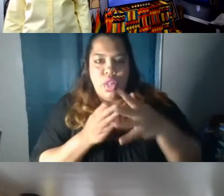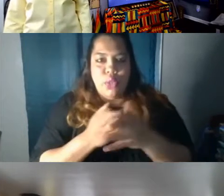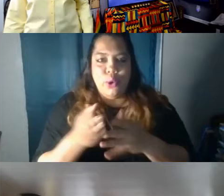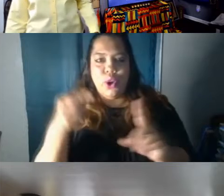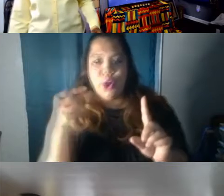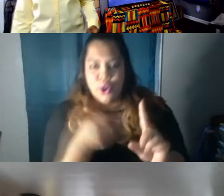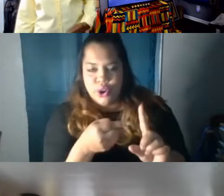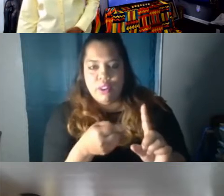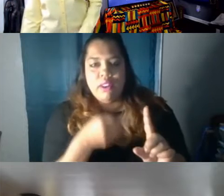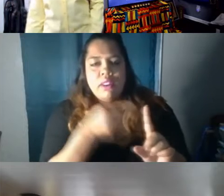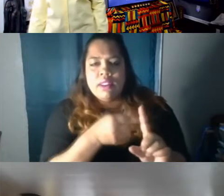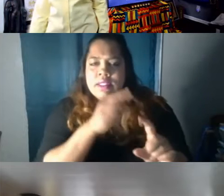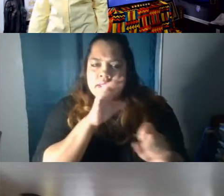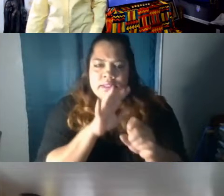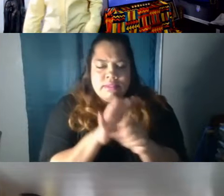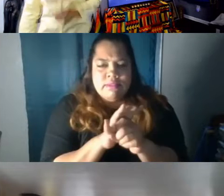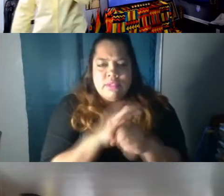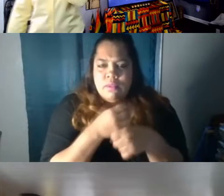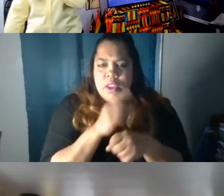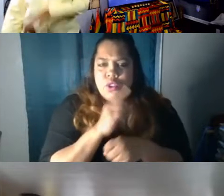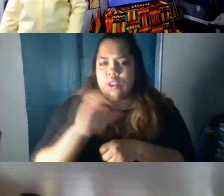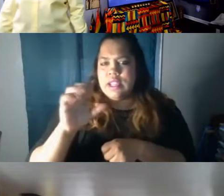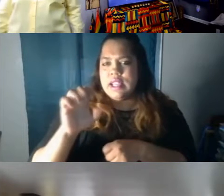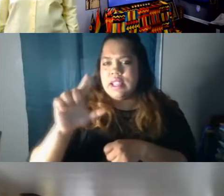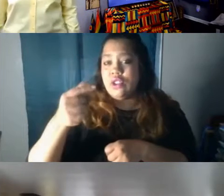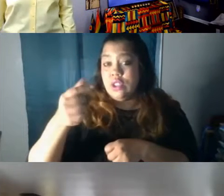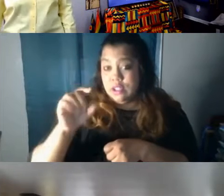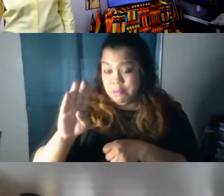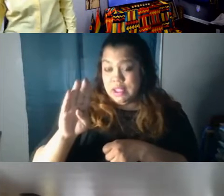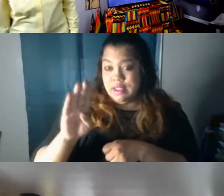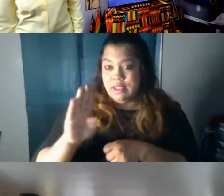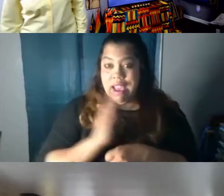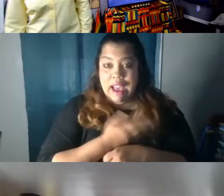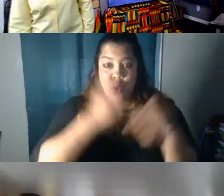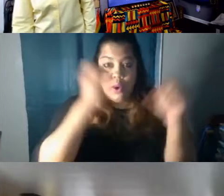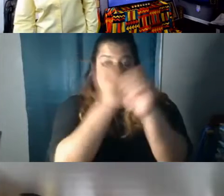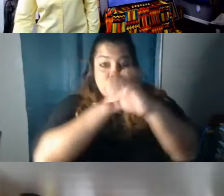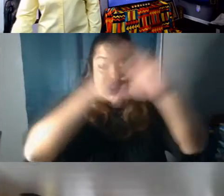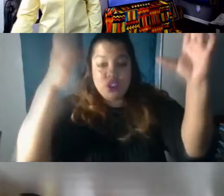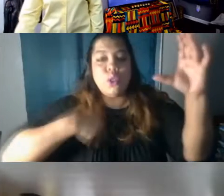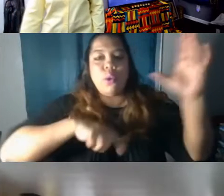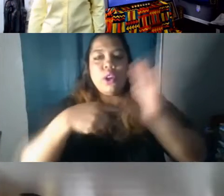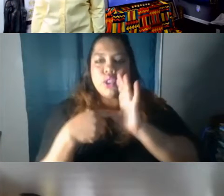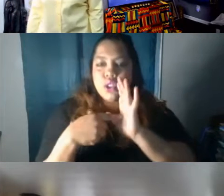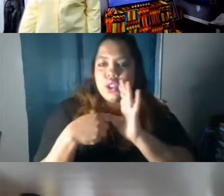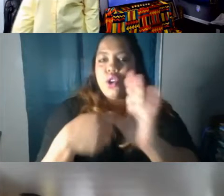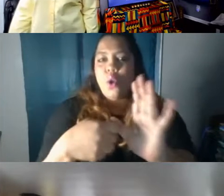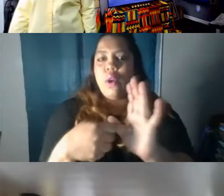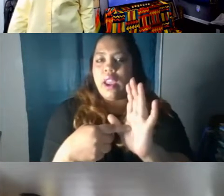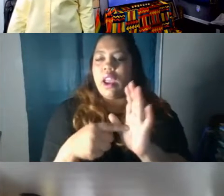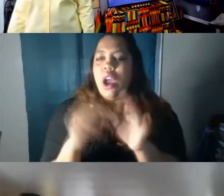that we are demonstrating, a world that works for all, one life affirming